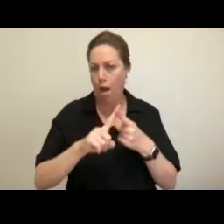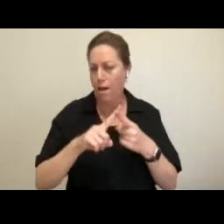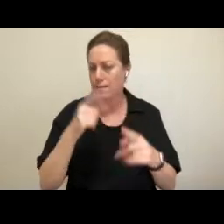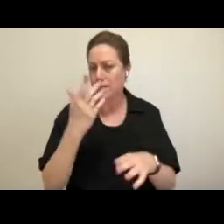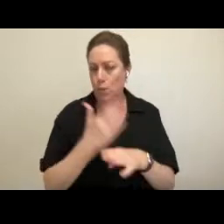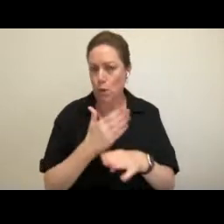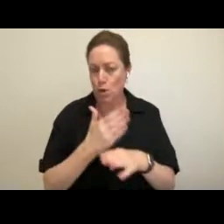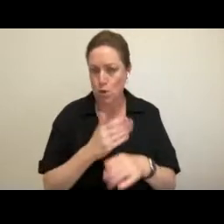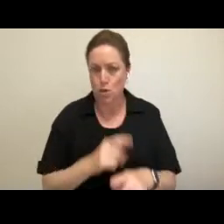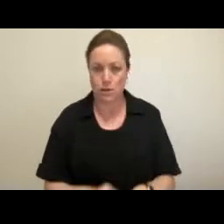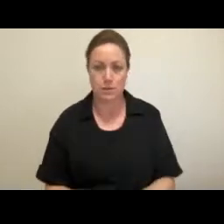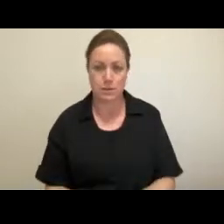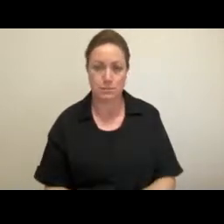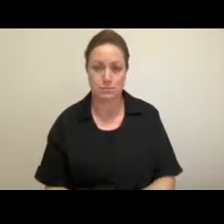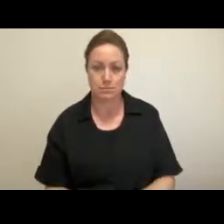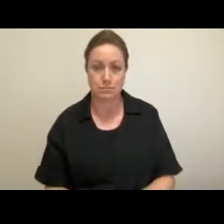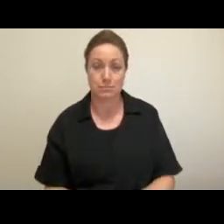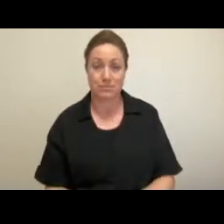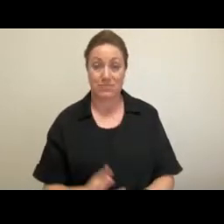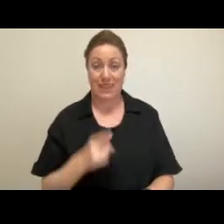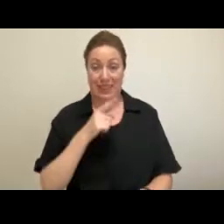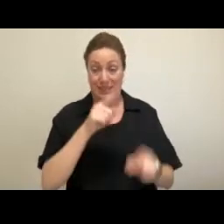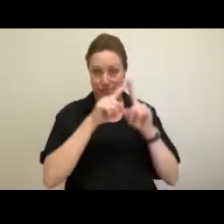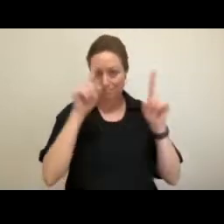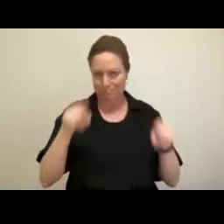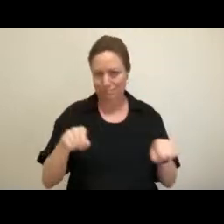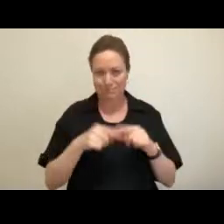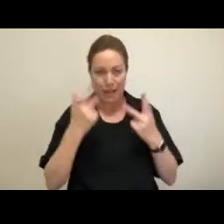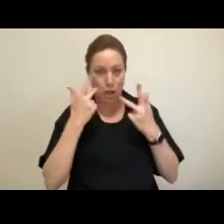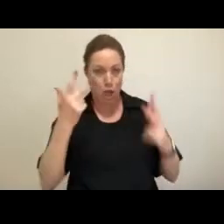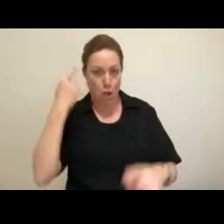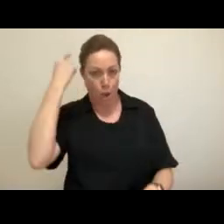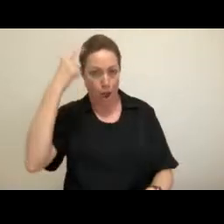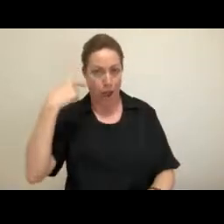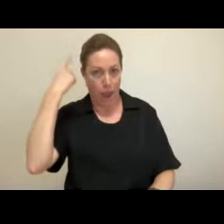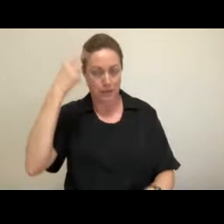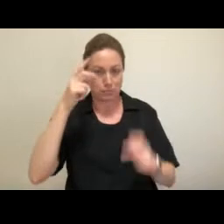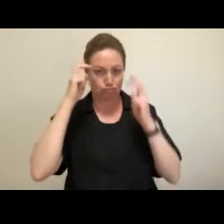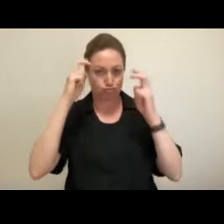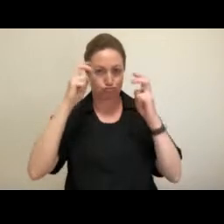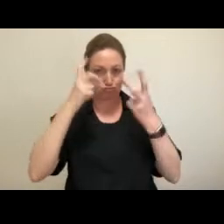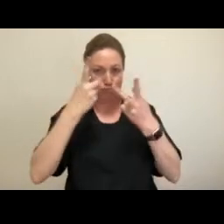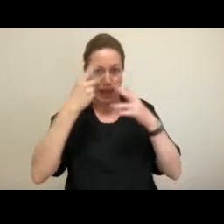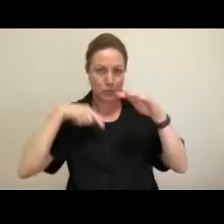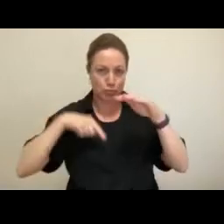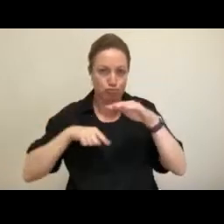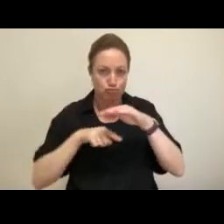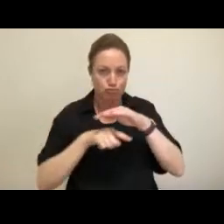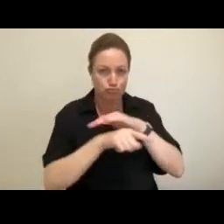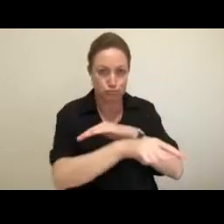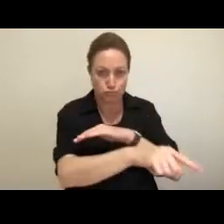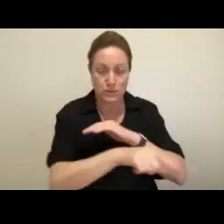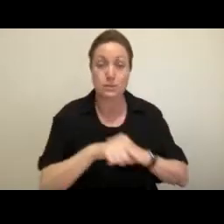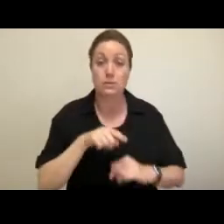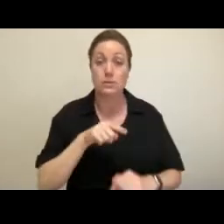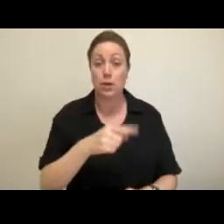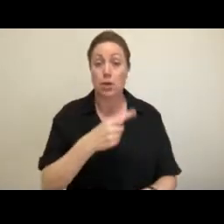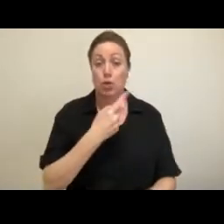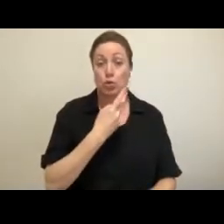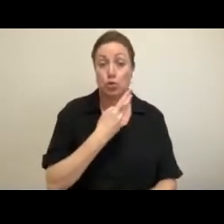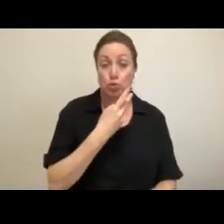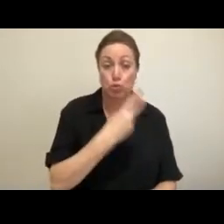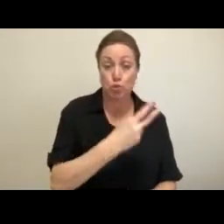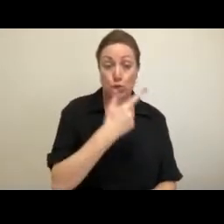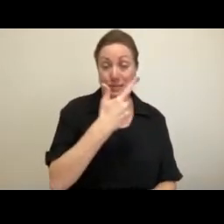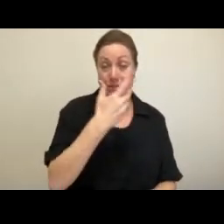Underground called Labyrinth by Mark Wallinger. He created 270 individual works, one for